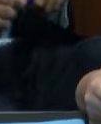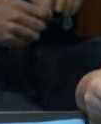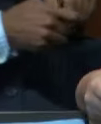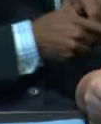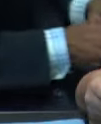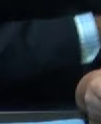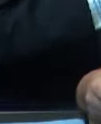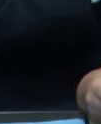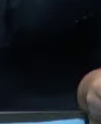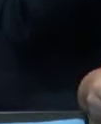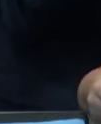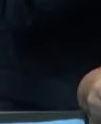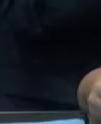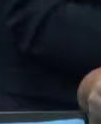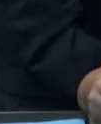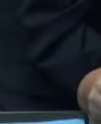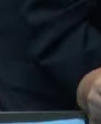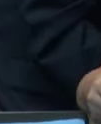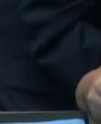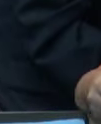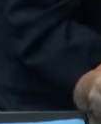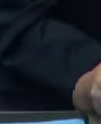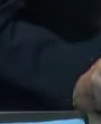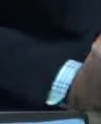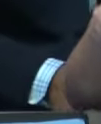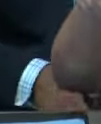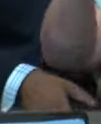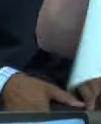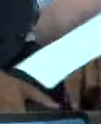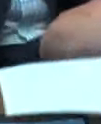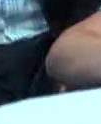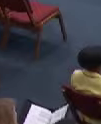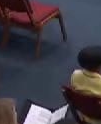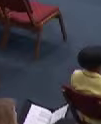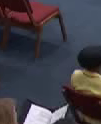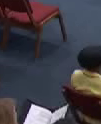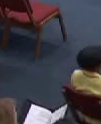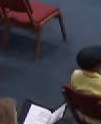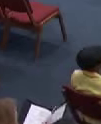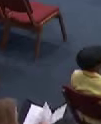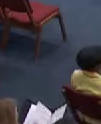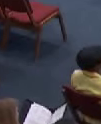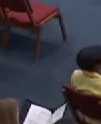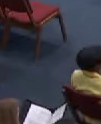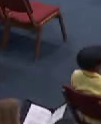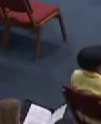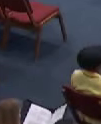said structures, to declare an emergency, and for other purposes.